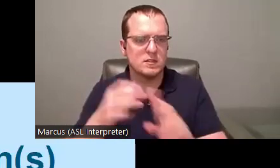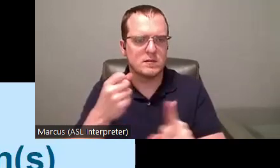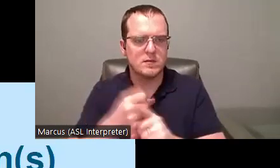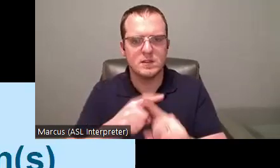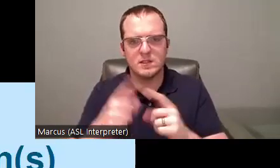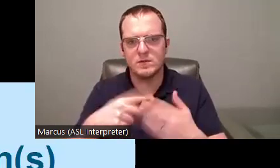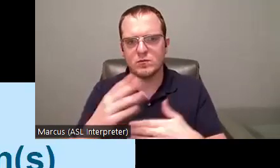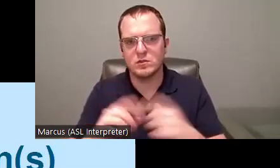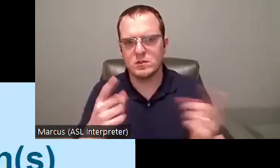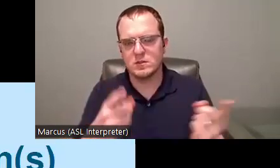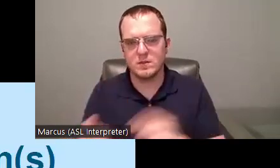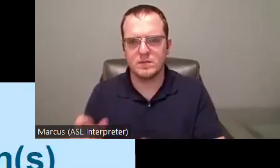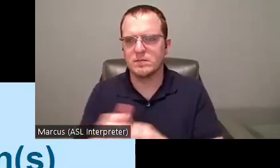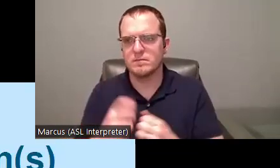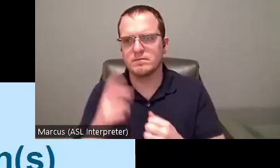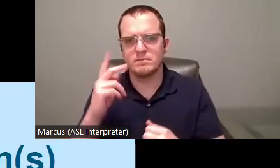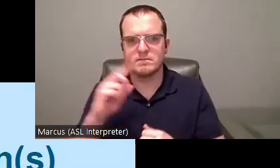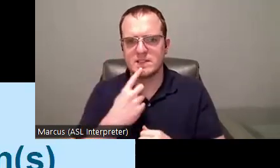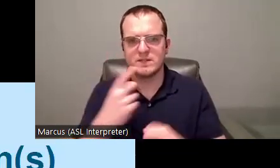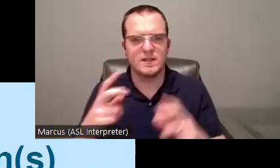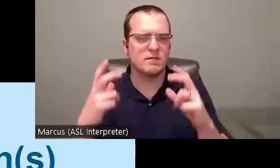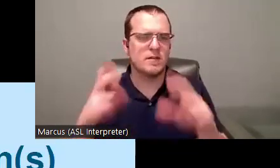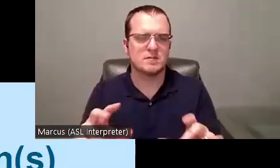projects, significant investments,